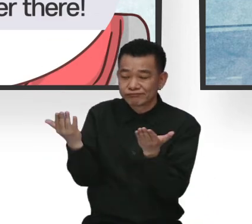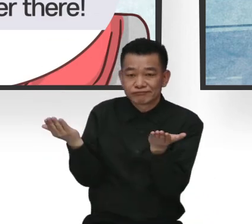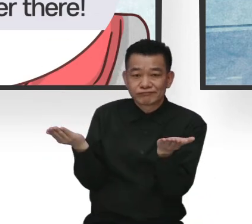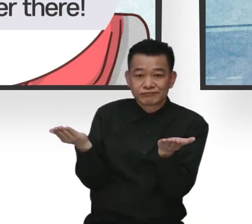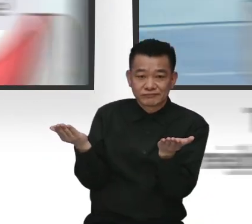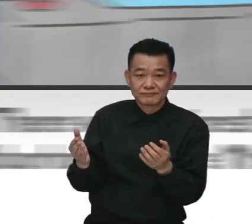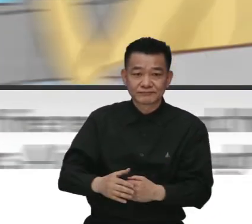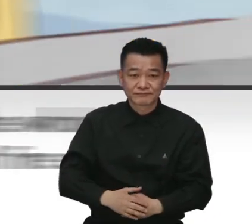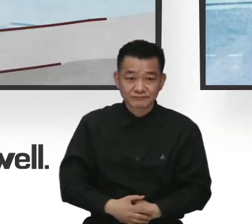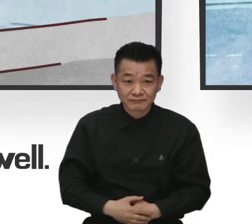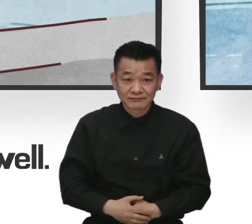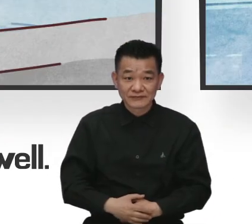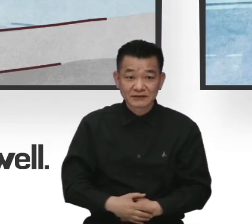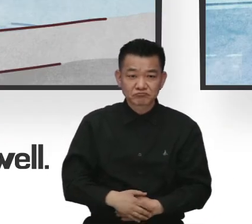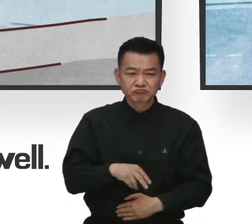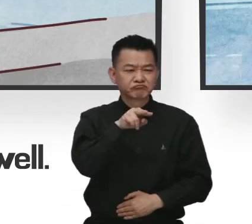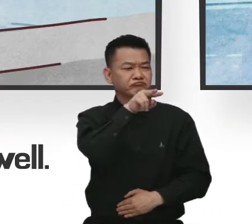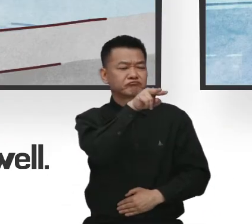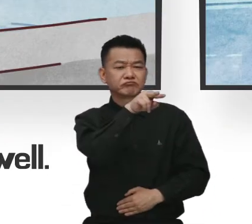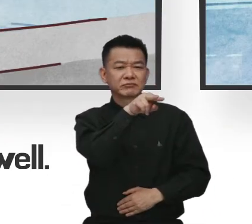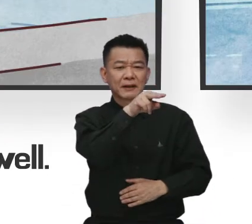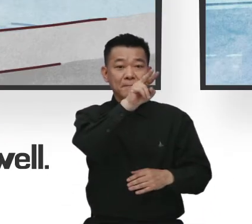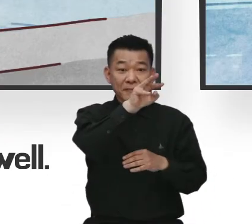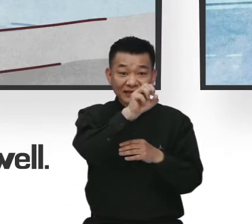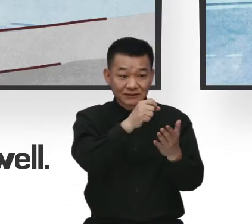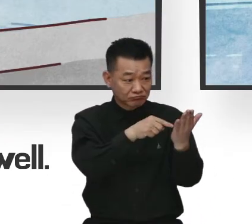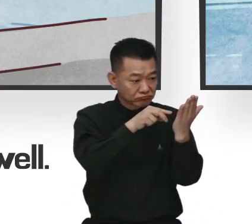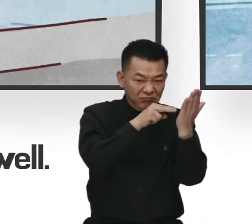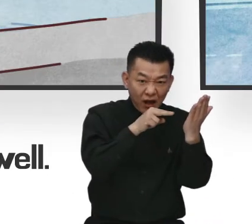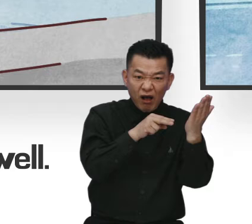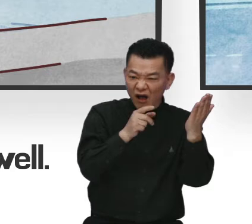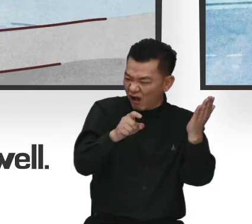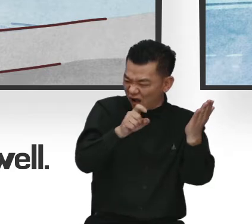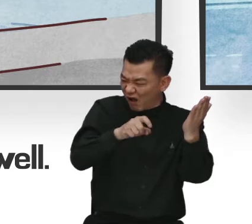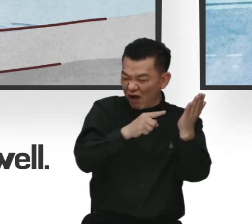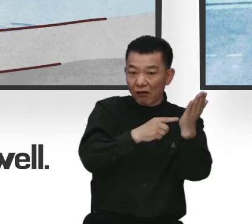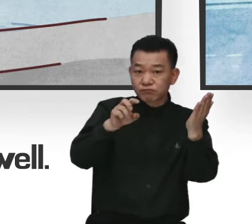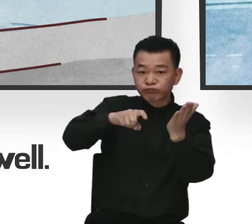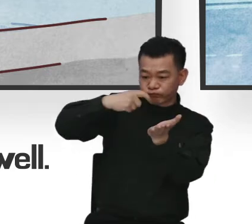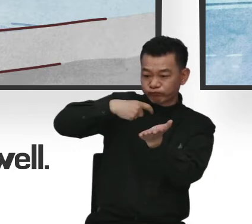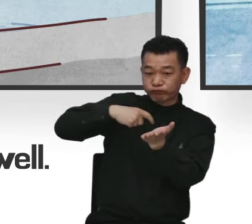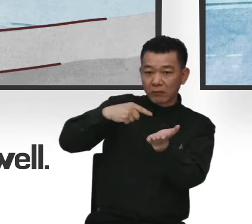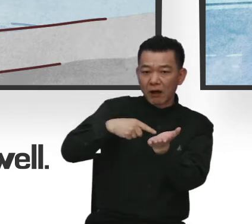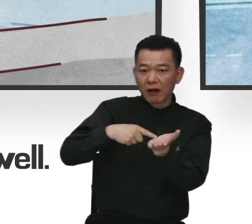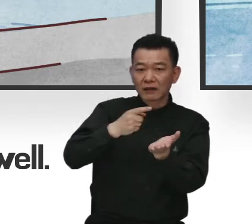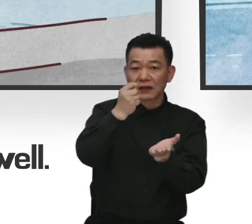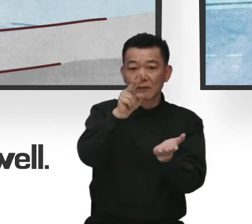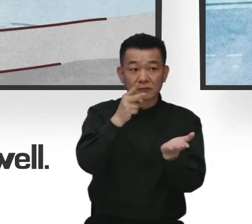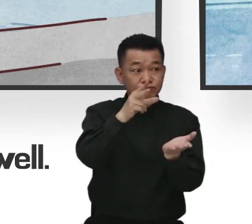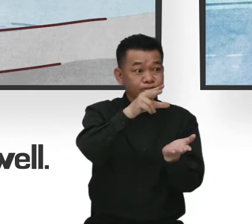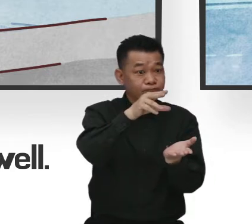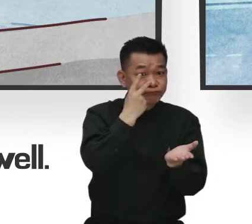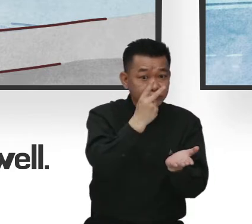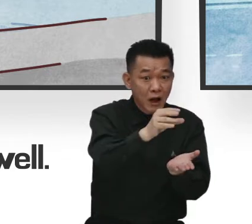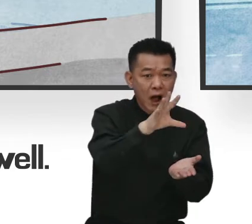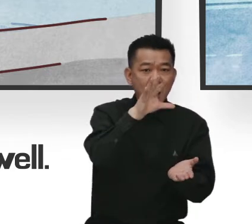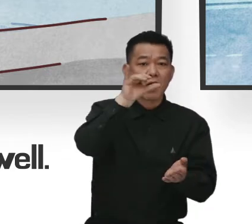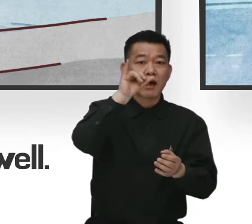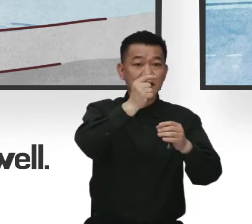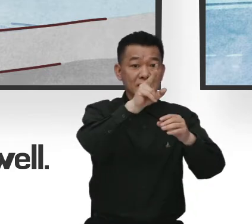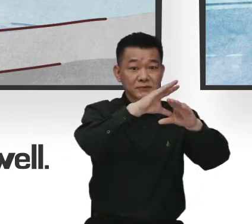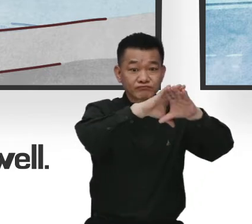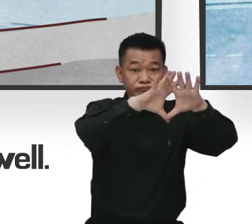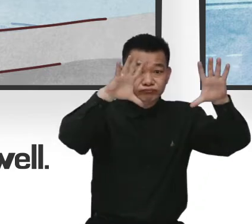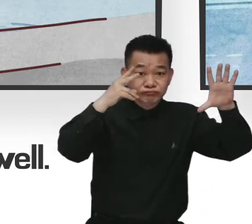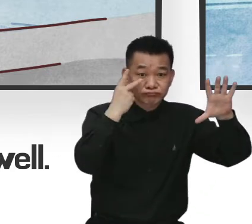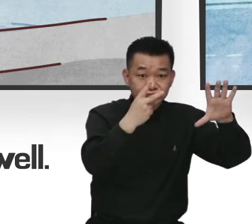calls. One day, after receiving a message from her daughter, she turned on the TV hurriedly. There